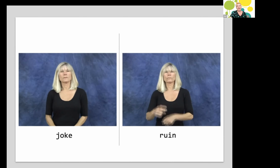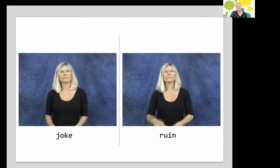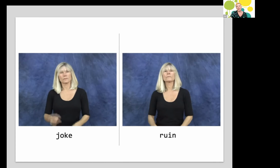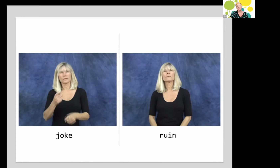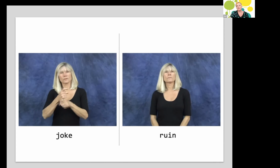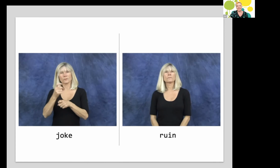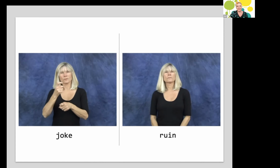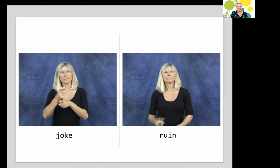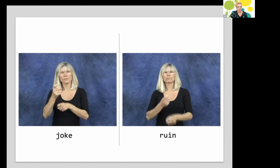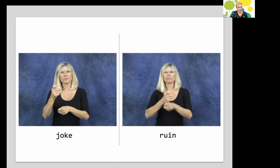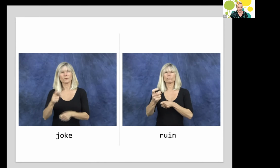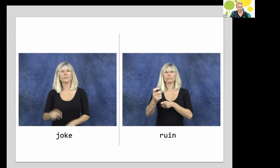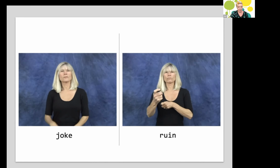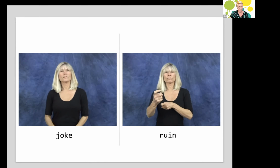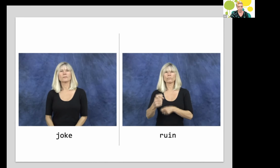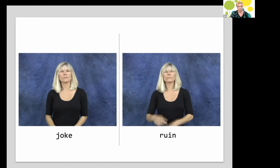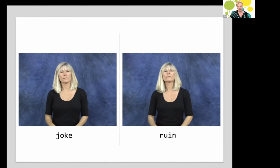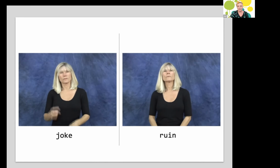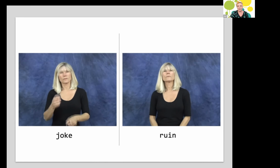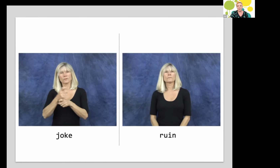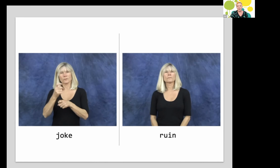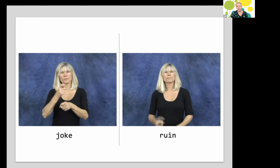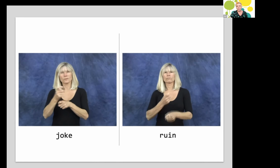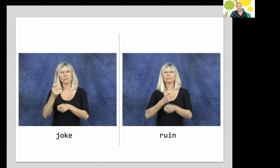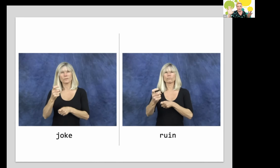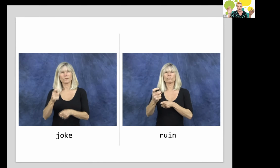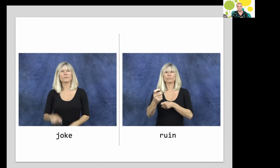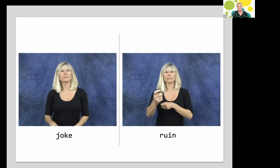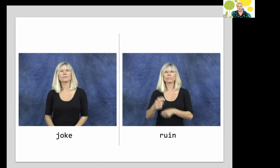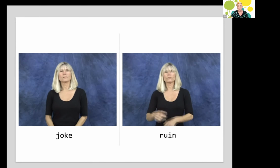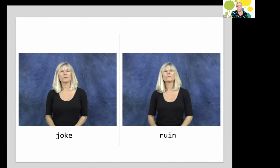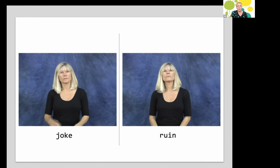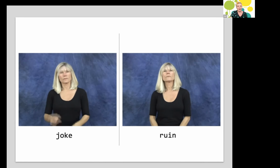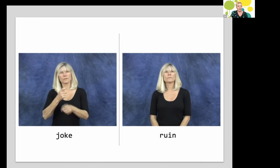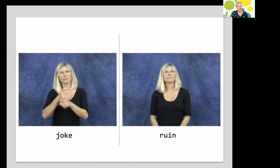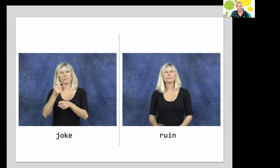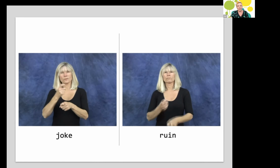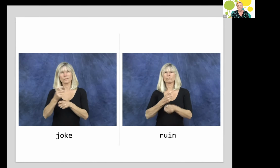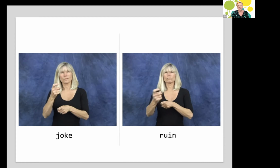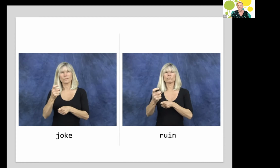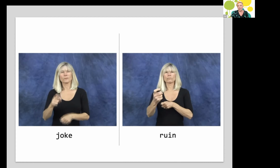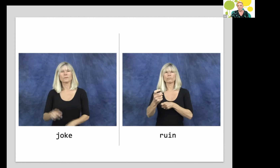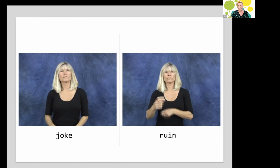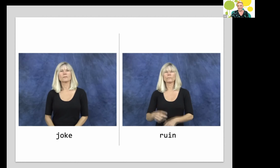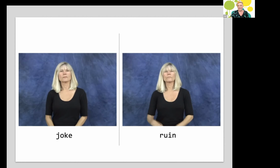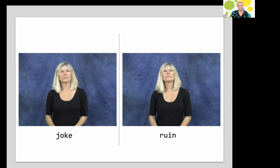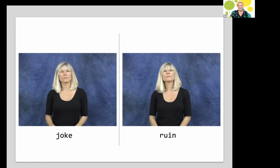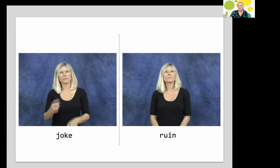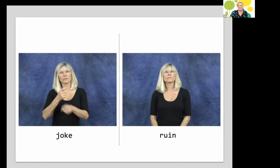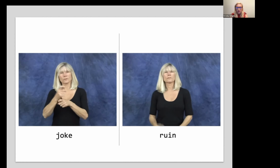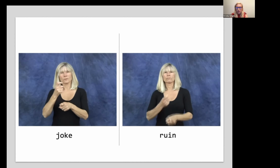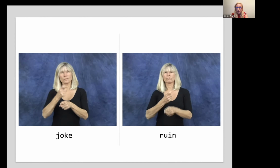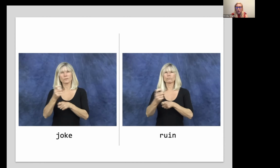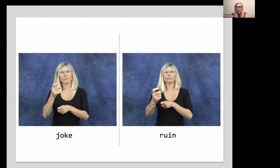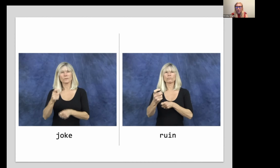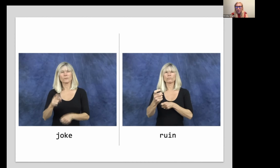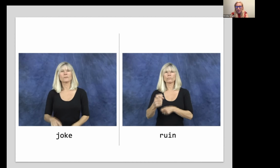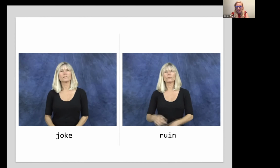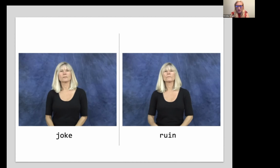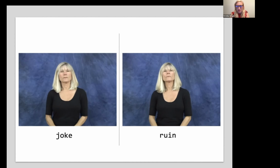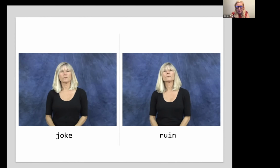blown away by all that. And I definitely am going to go and stalk her on her website too. Maybe you can